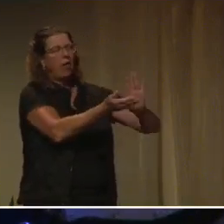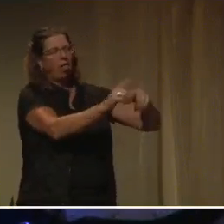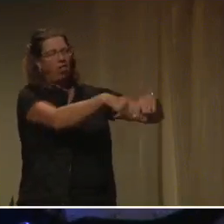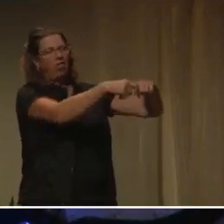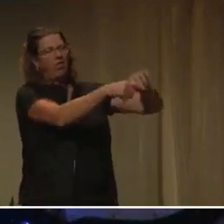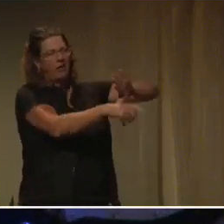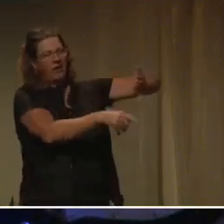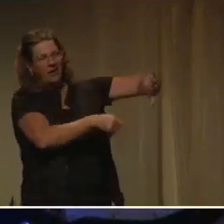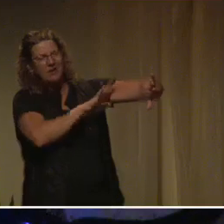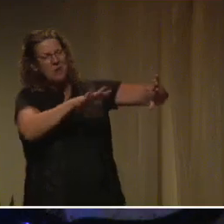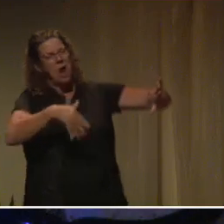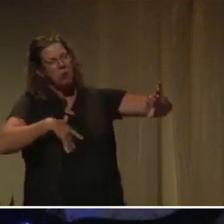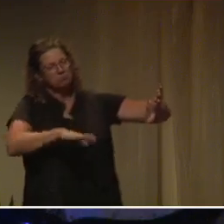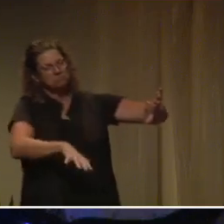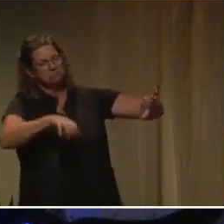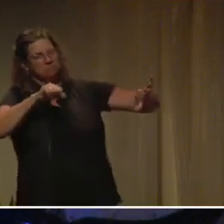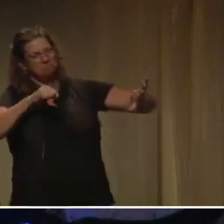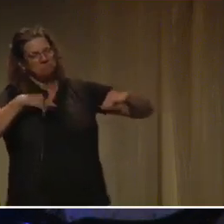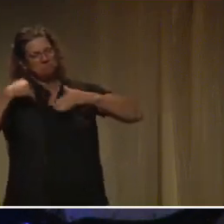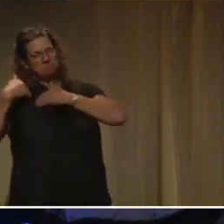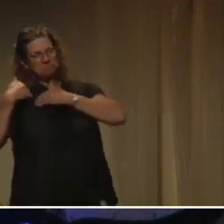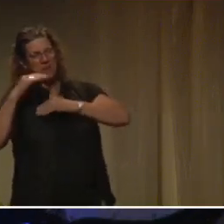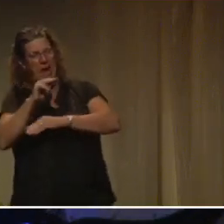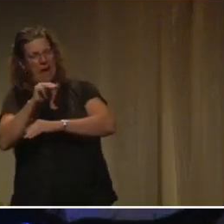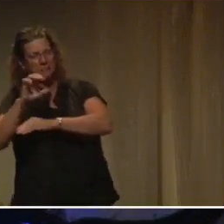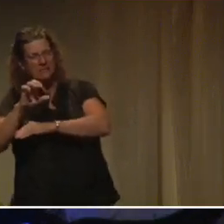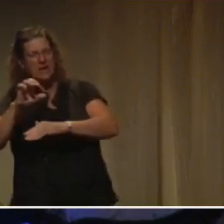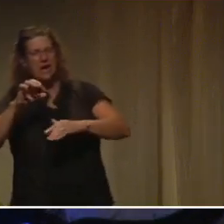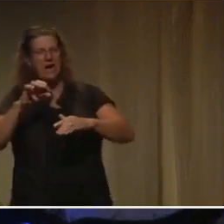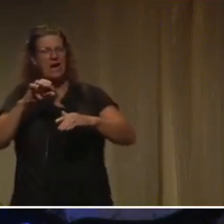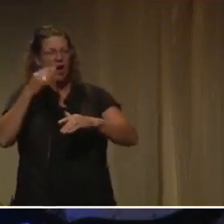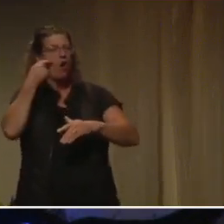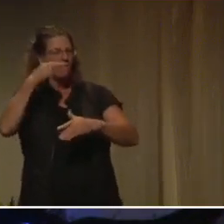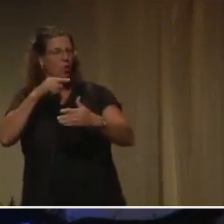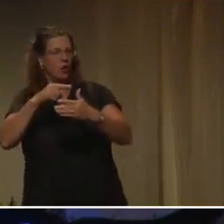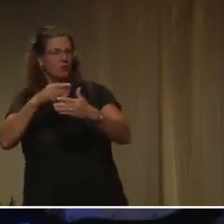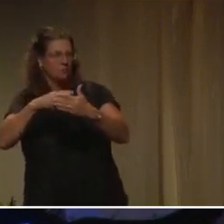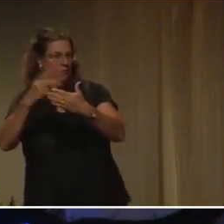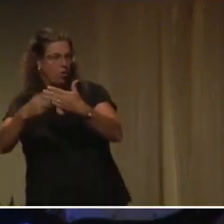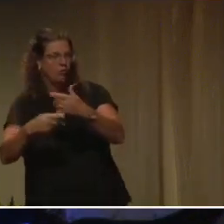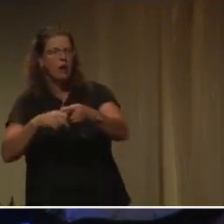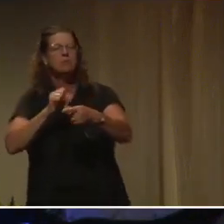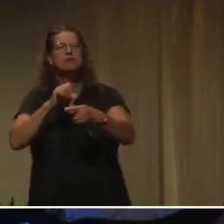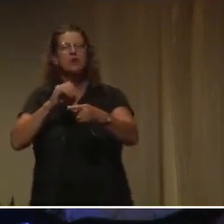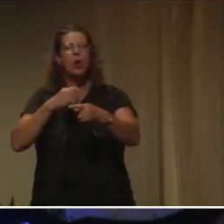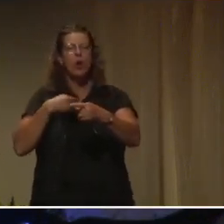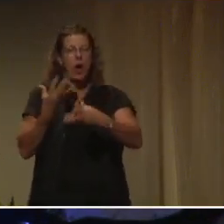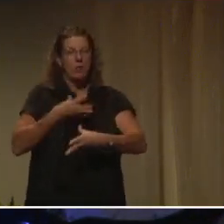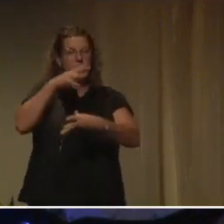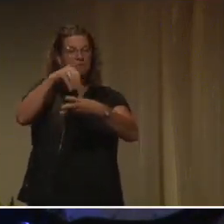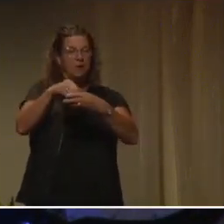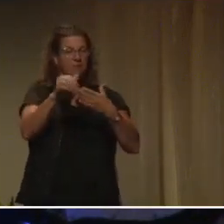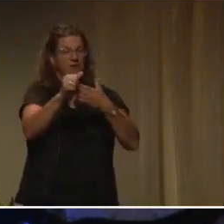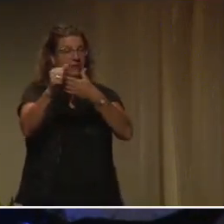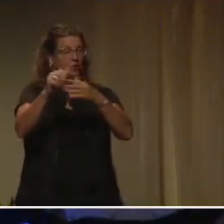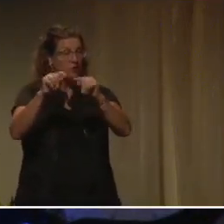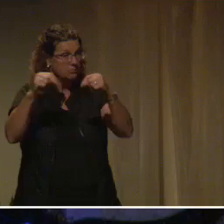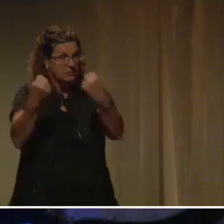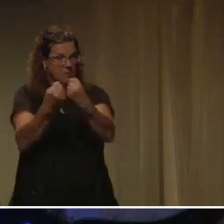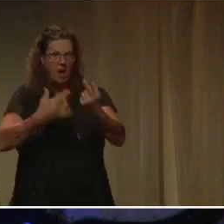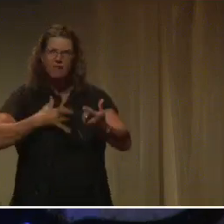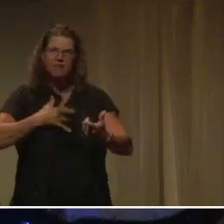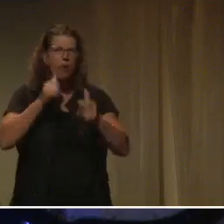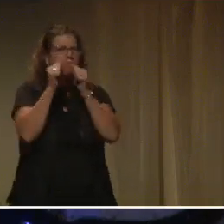then just recently was asked to join the leadership team for Alpha, so I feel very blessed to be involved in that as well.